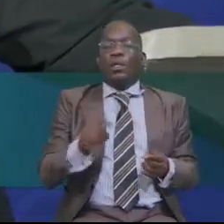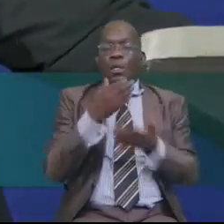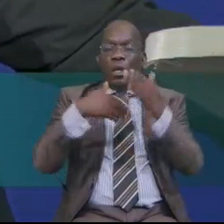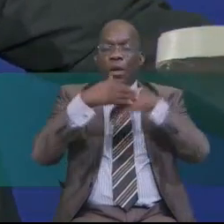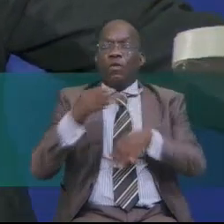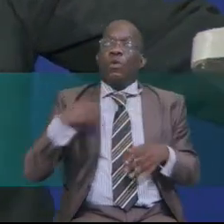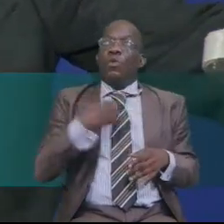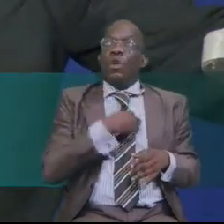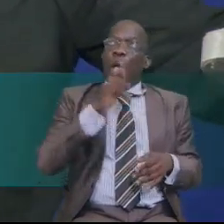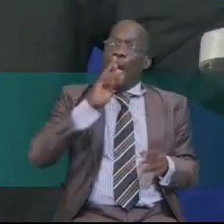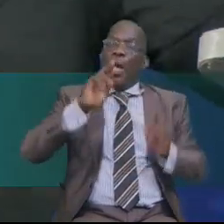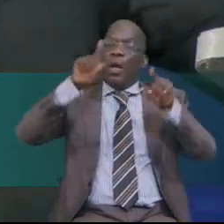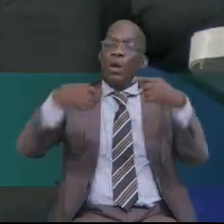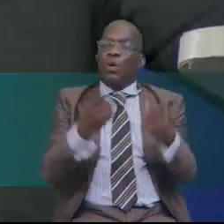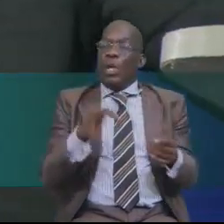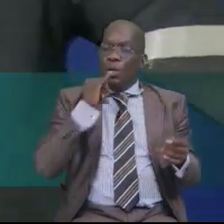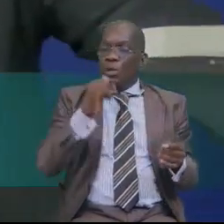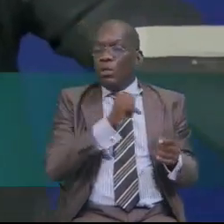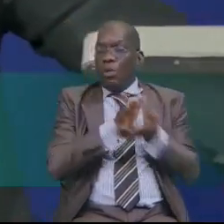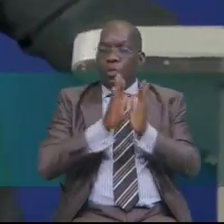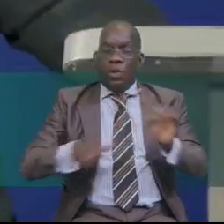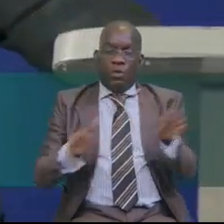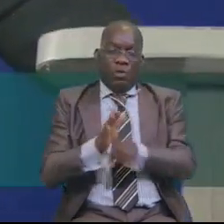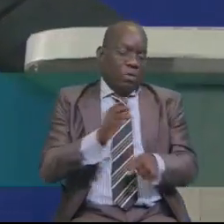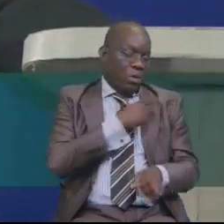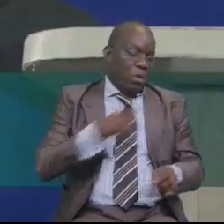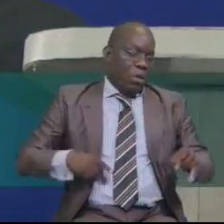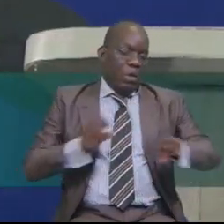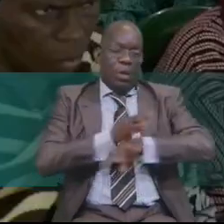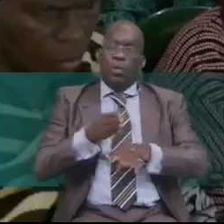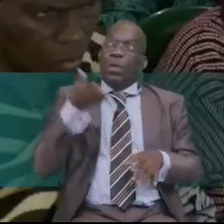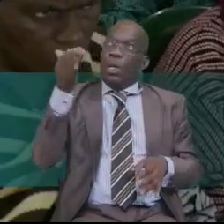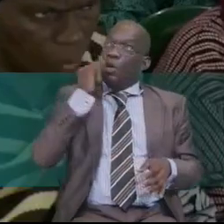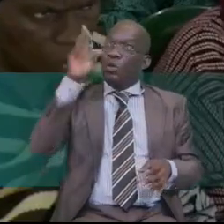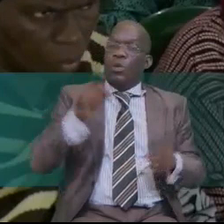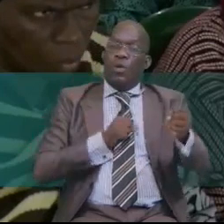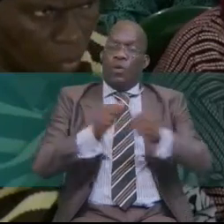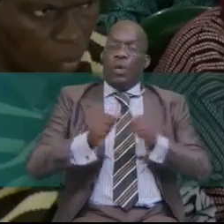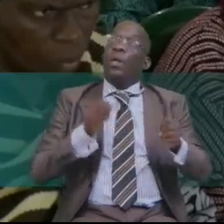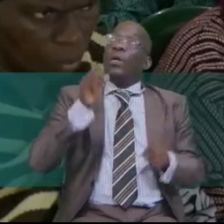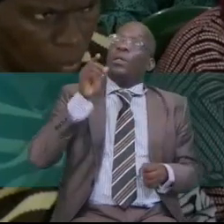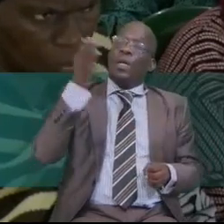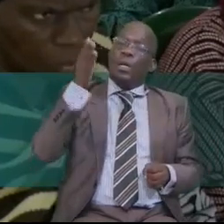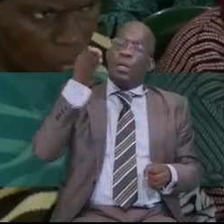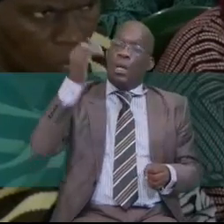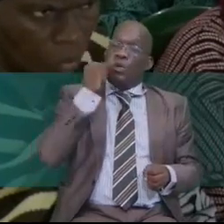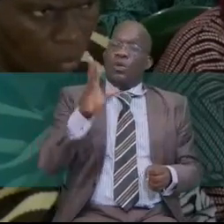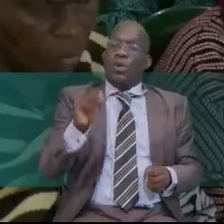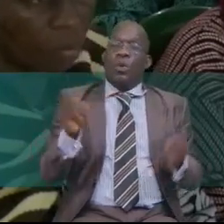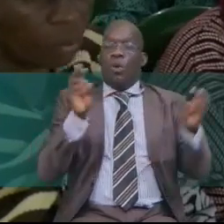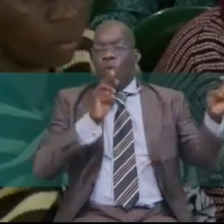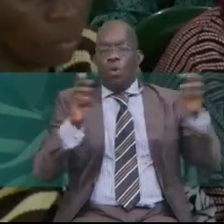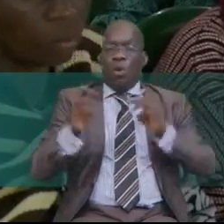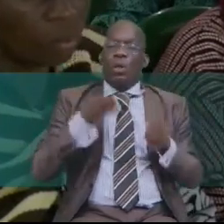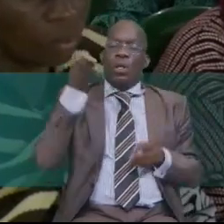a peaceful kingdom where there is no conflict and there is no war. And it says, blessed then are